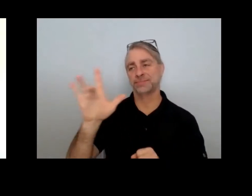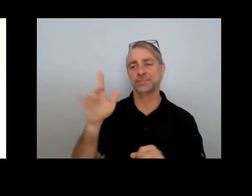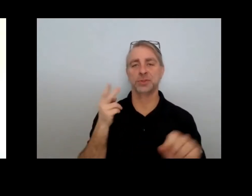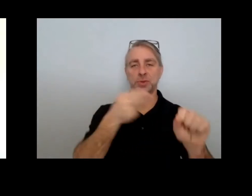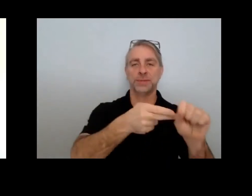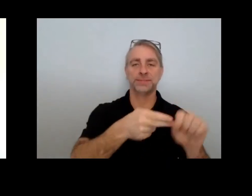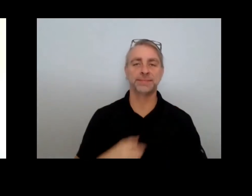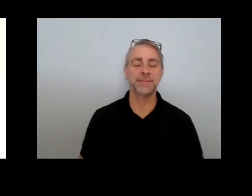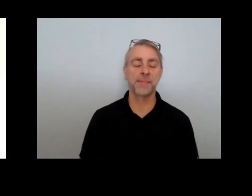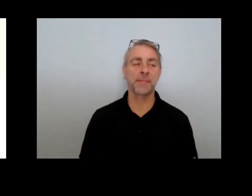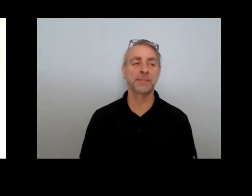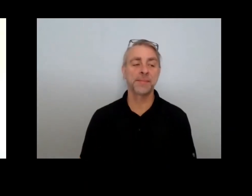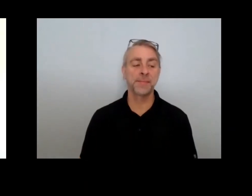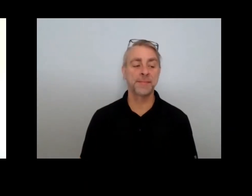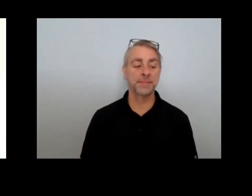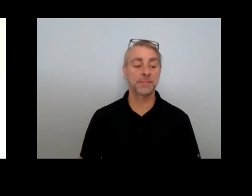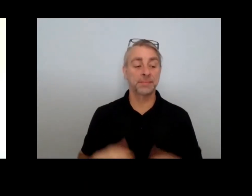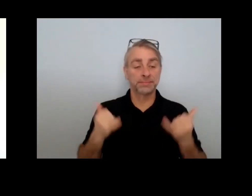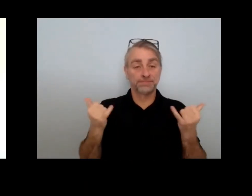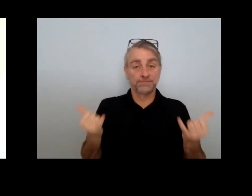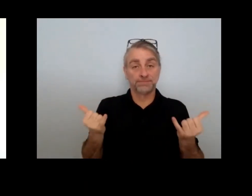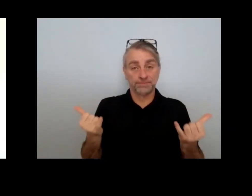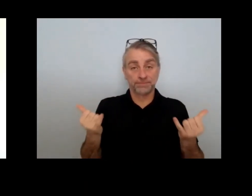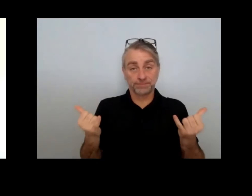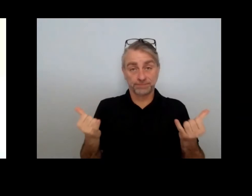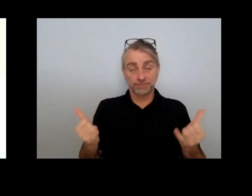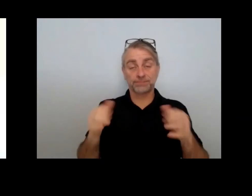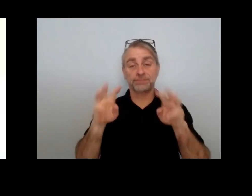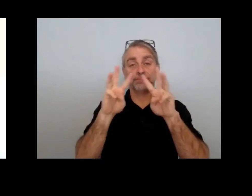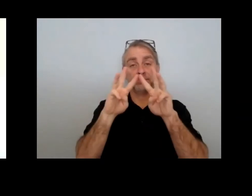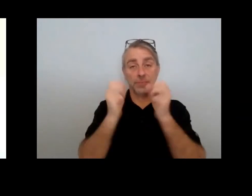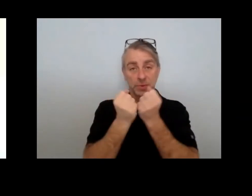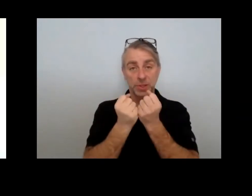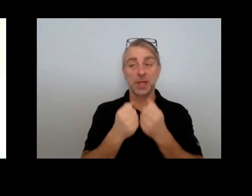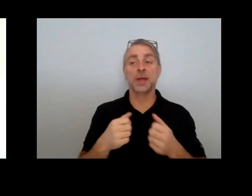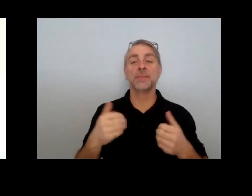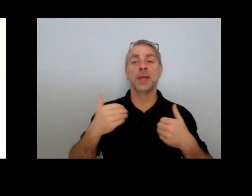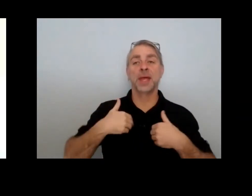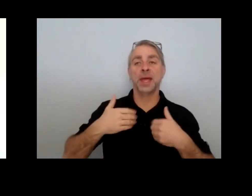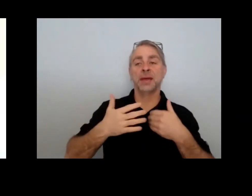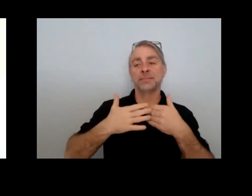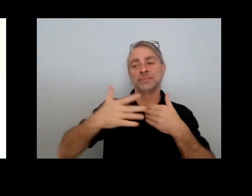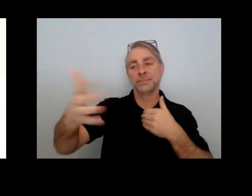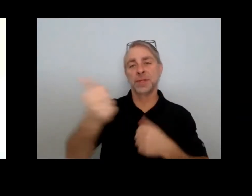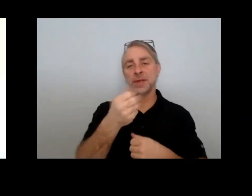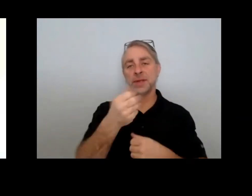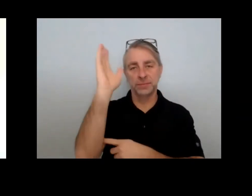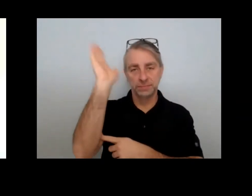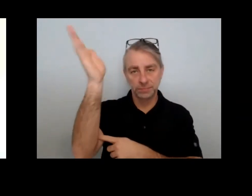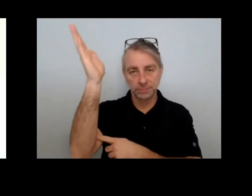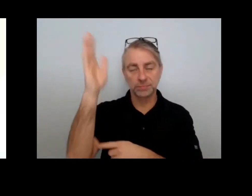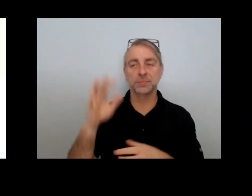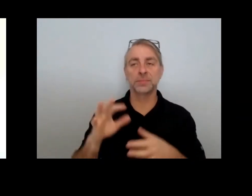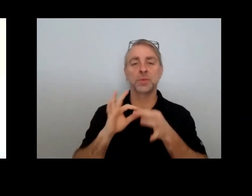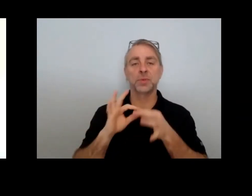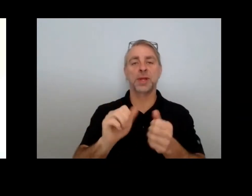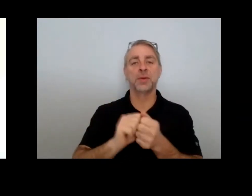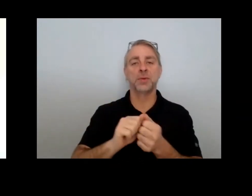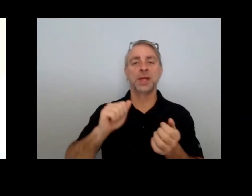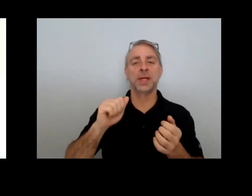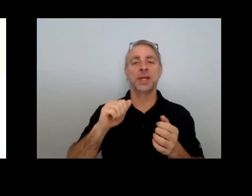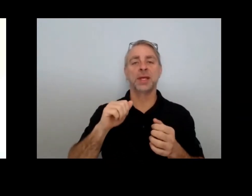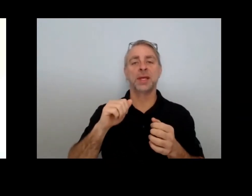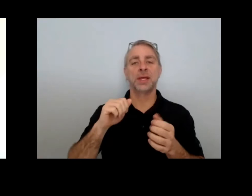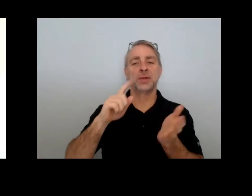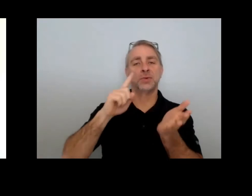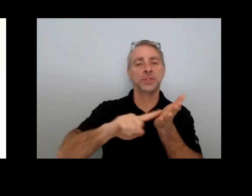Our workshop today is part of a series in collaboration with the Institutes in Research Methods, which, like